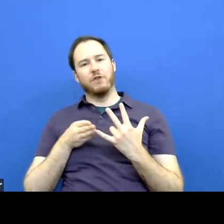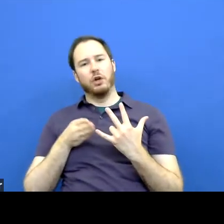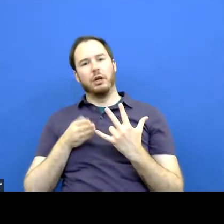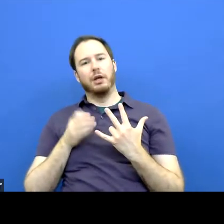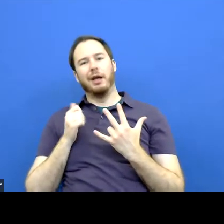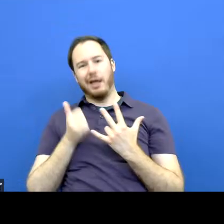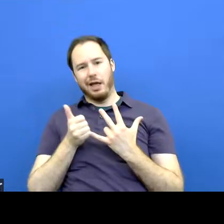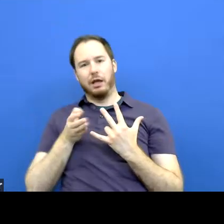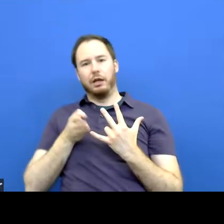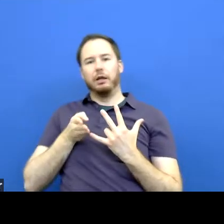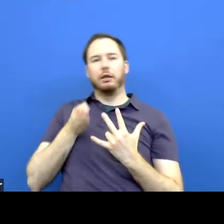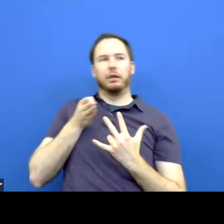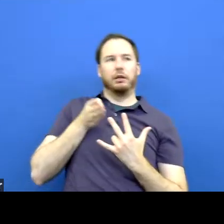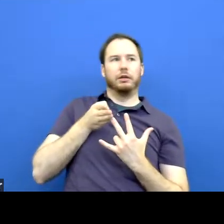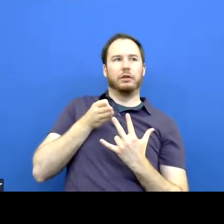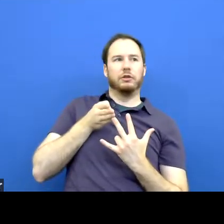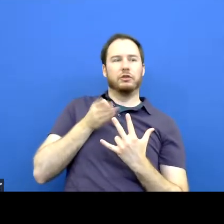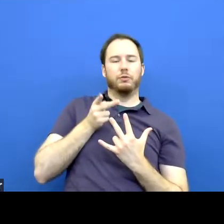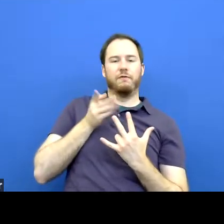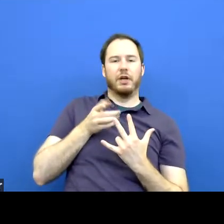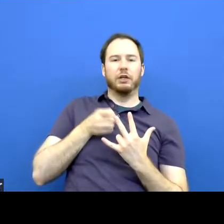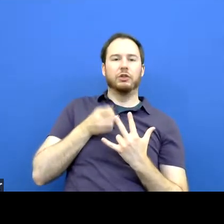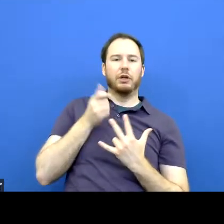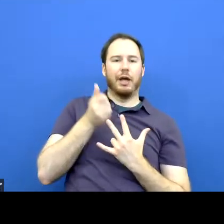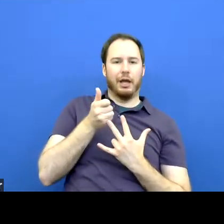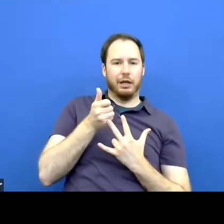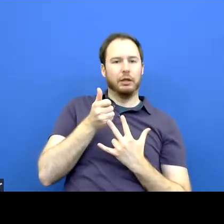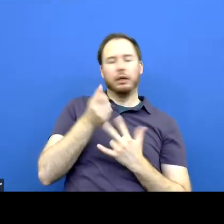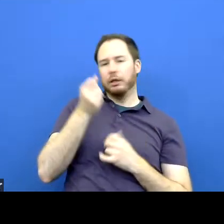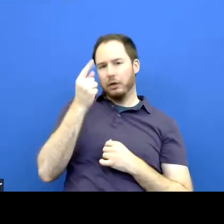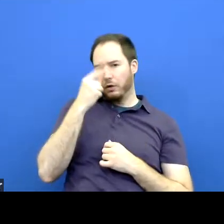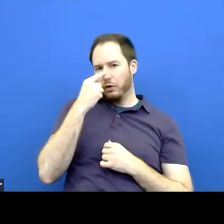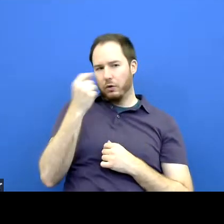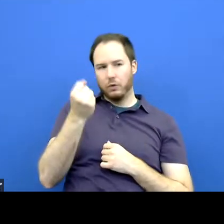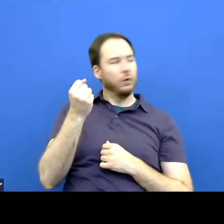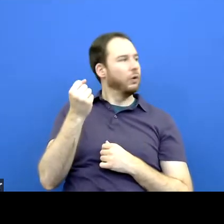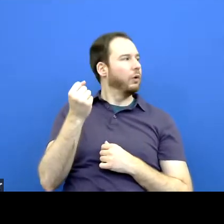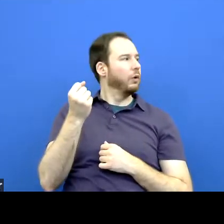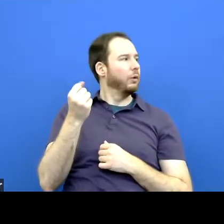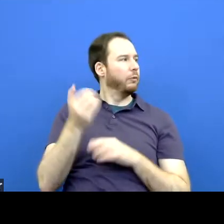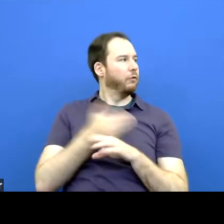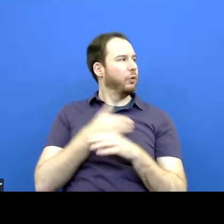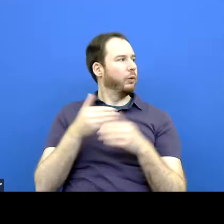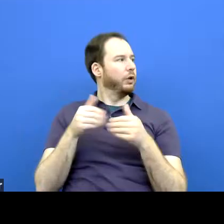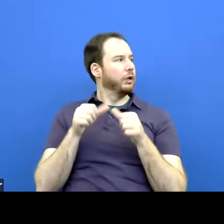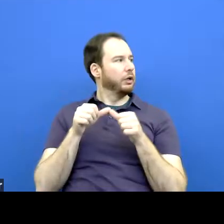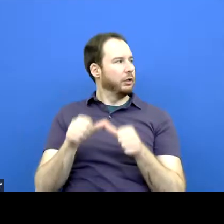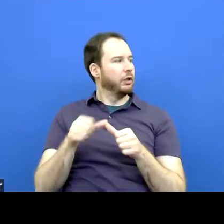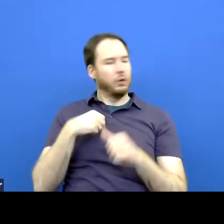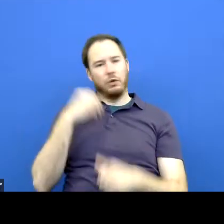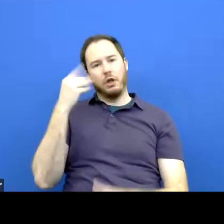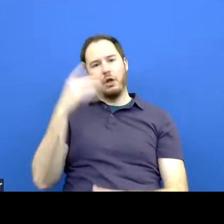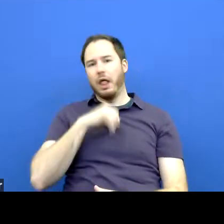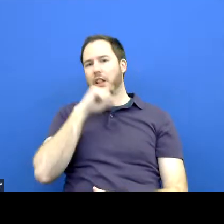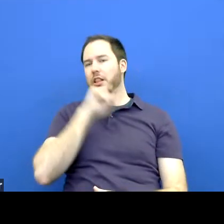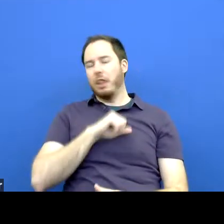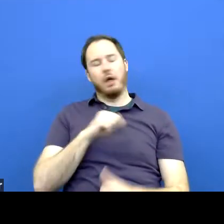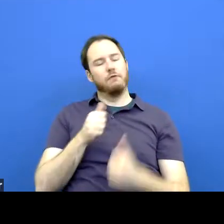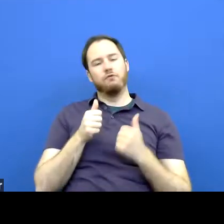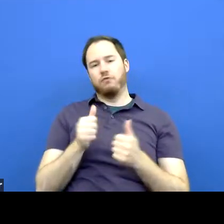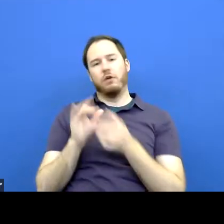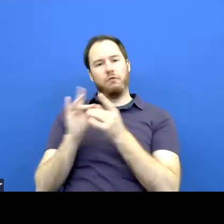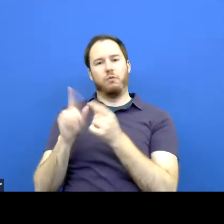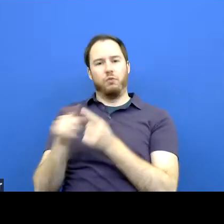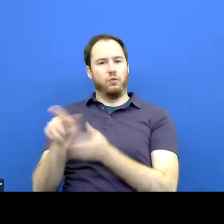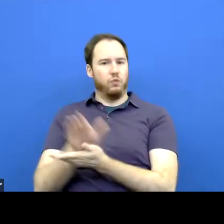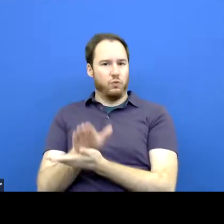Stafford, Aye. Supervisor Schultz. Aye. Before we go on, I'll just note that love the great relationship we've had with the